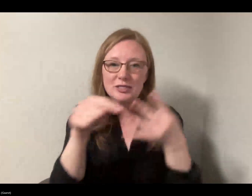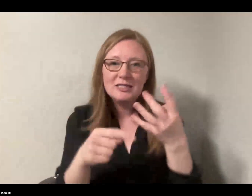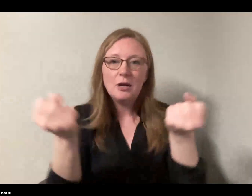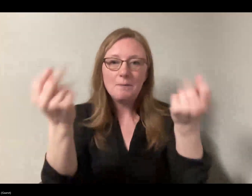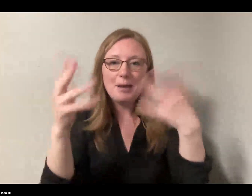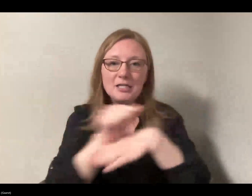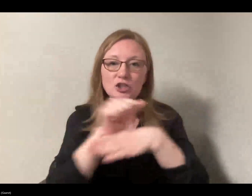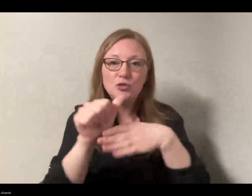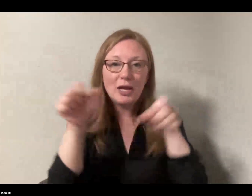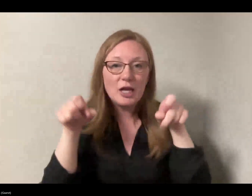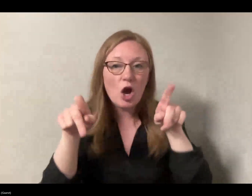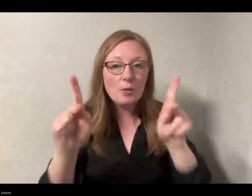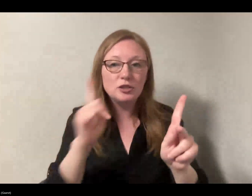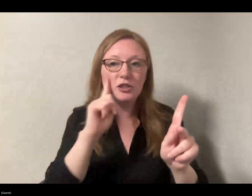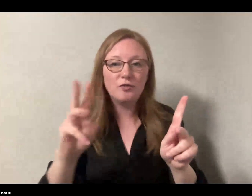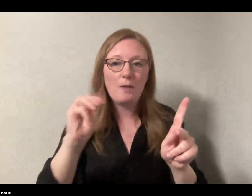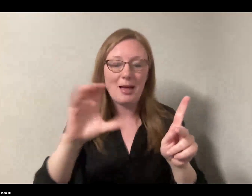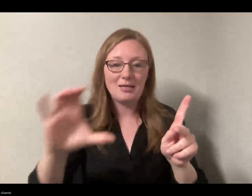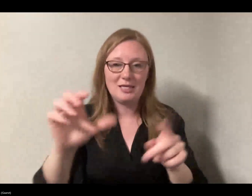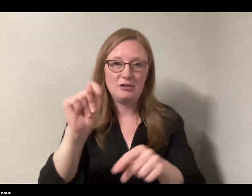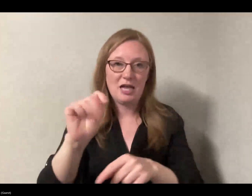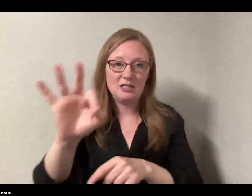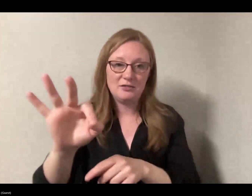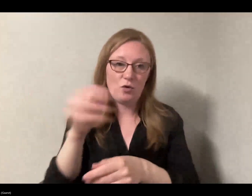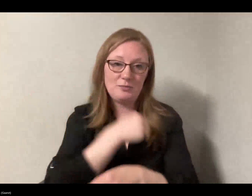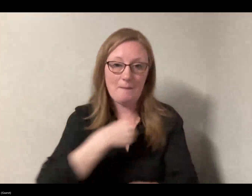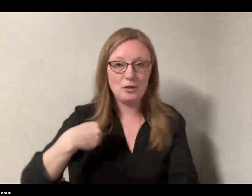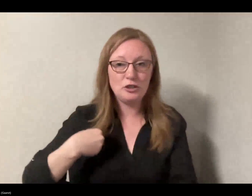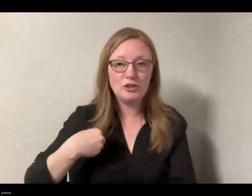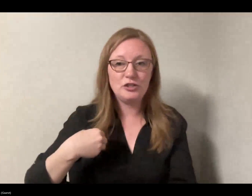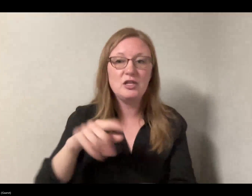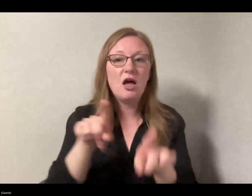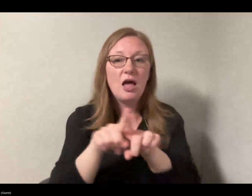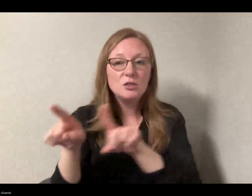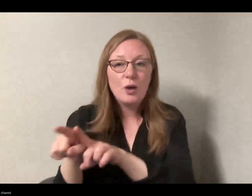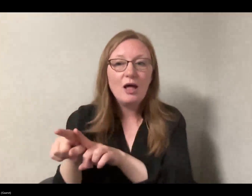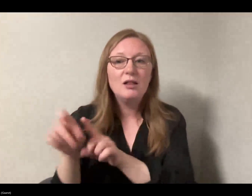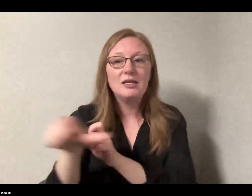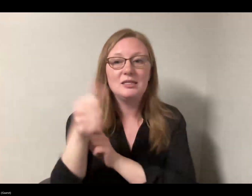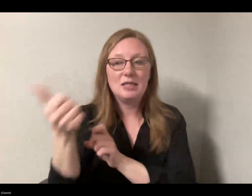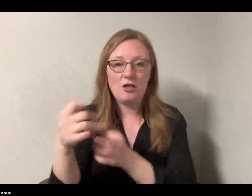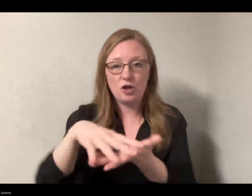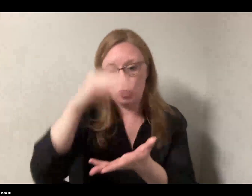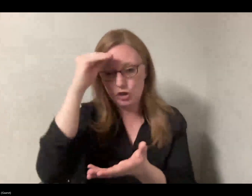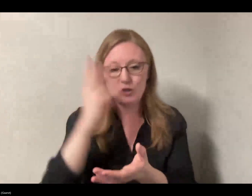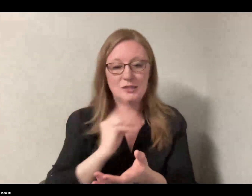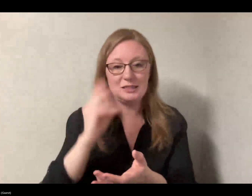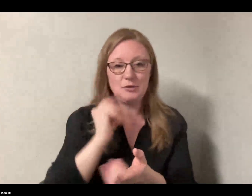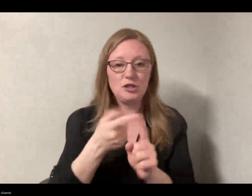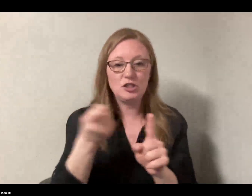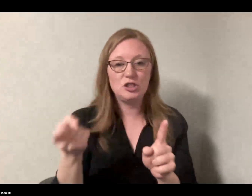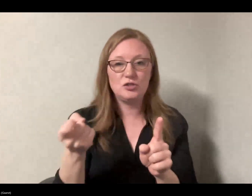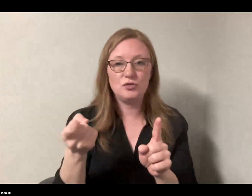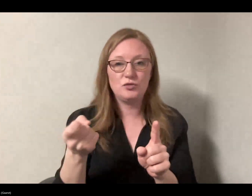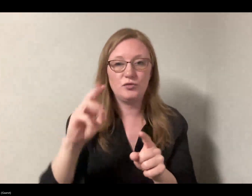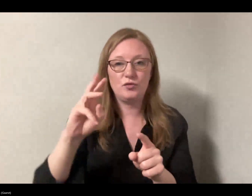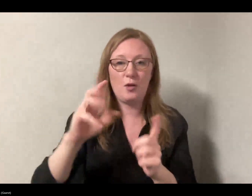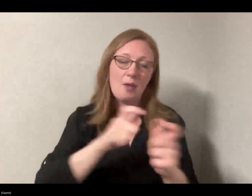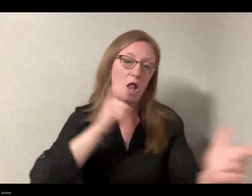training opportunities for Mass Care Task Force members, as well as some of the other learned experiences from